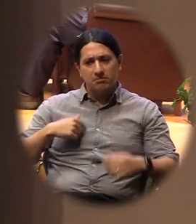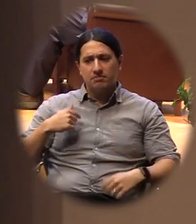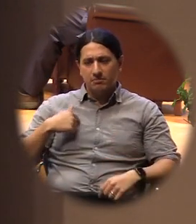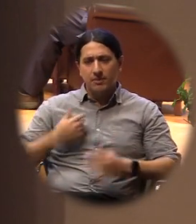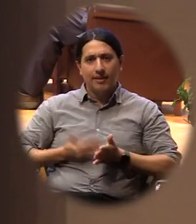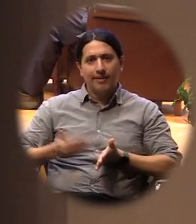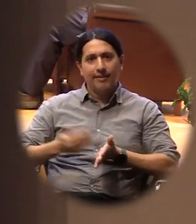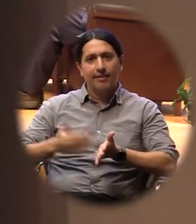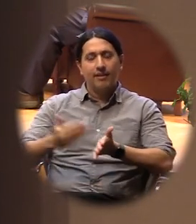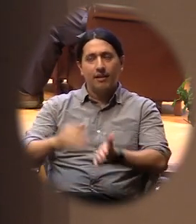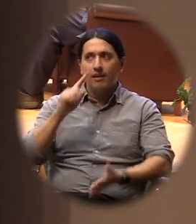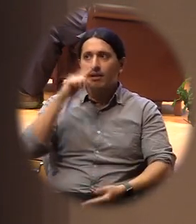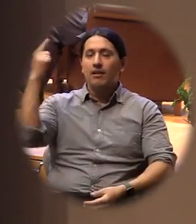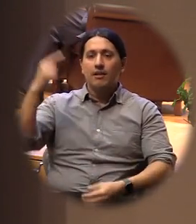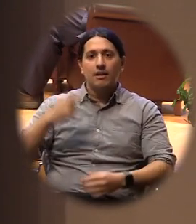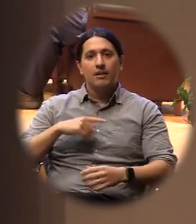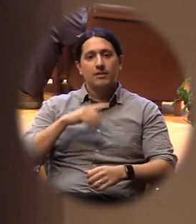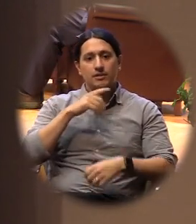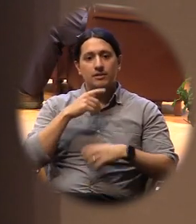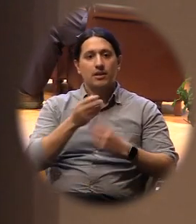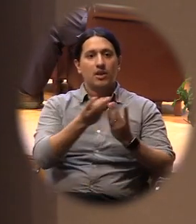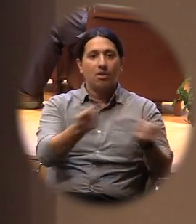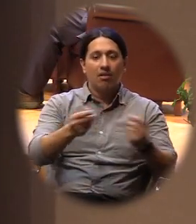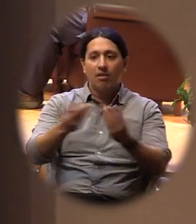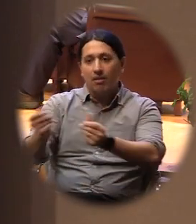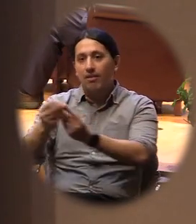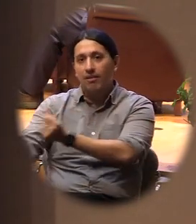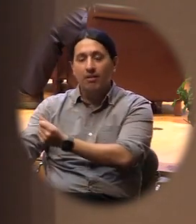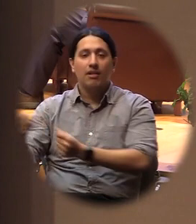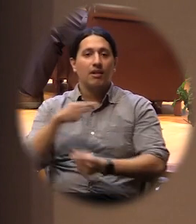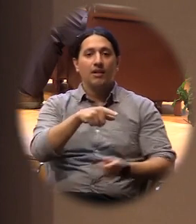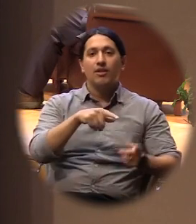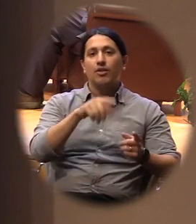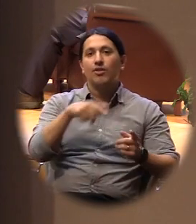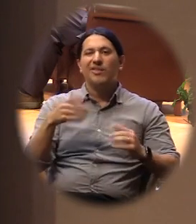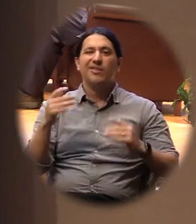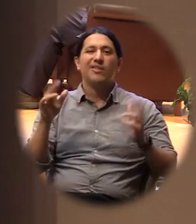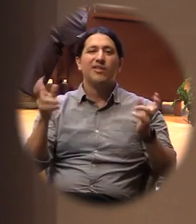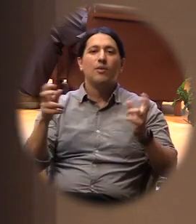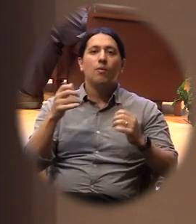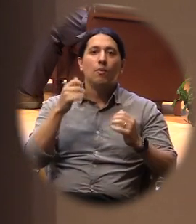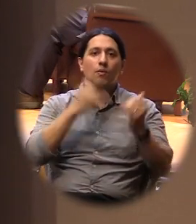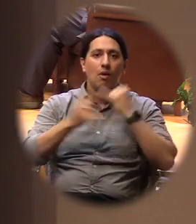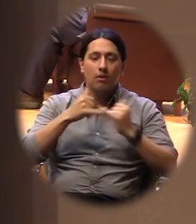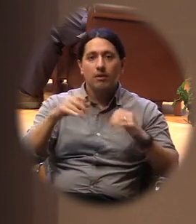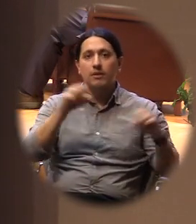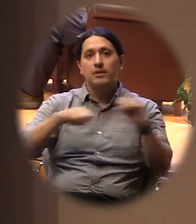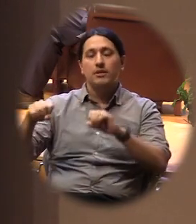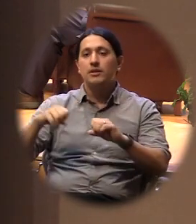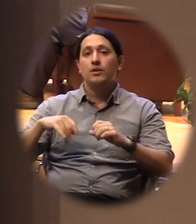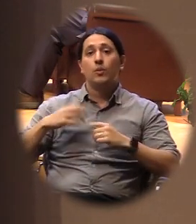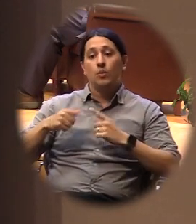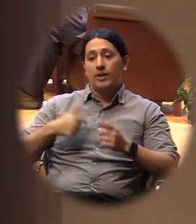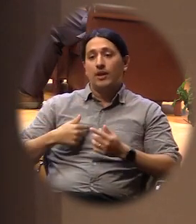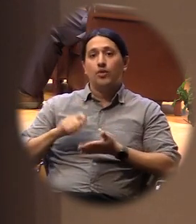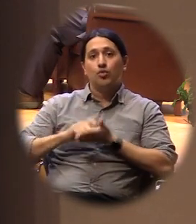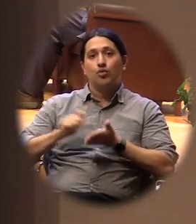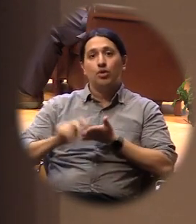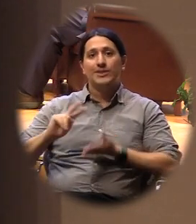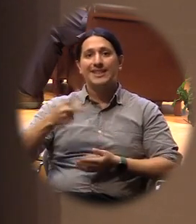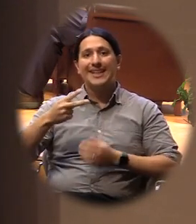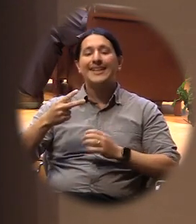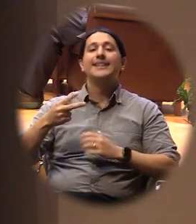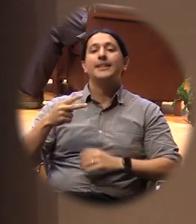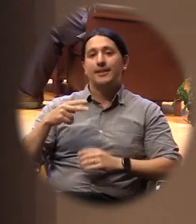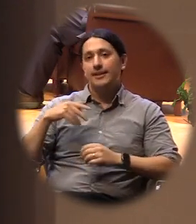whack-a-mole thing about the time I I wrote the an introduction to the second edition of missive gender which was in the